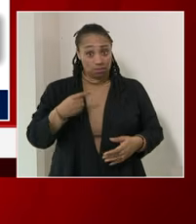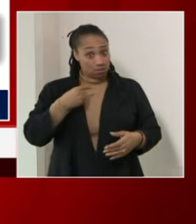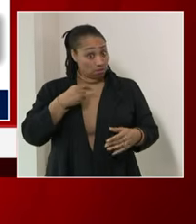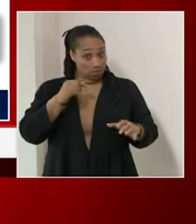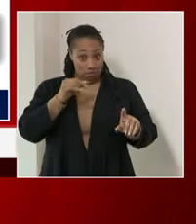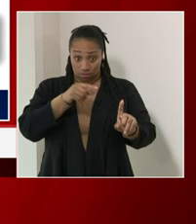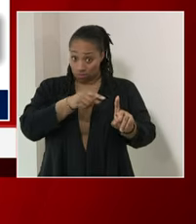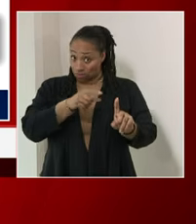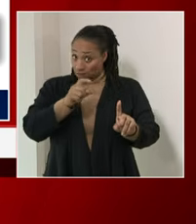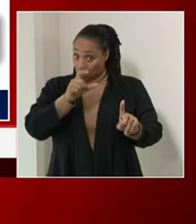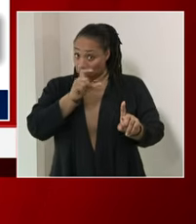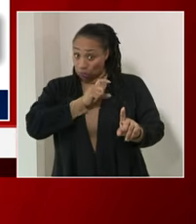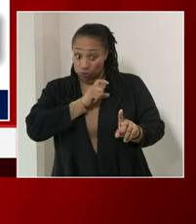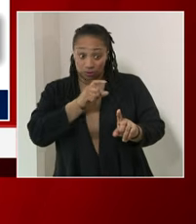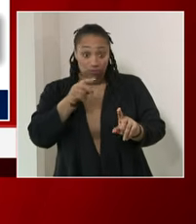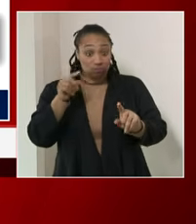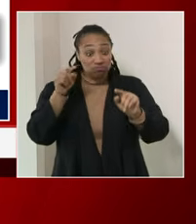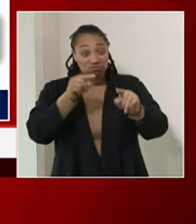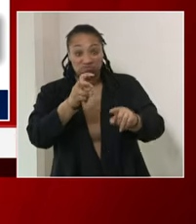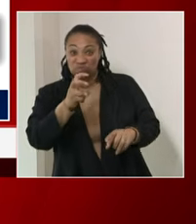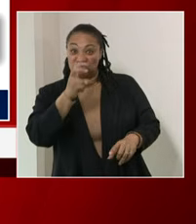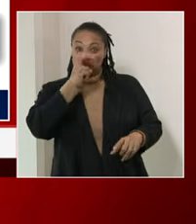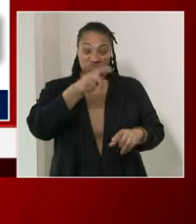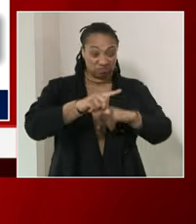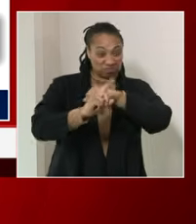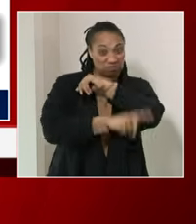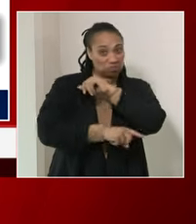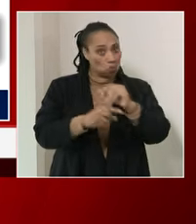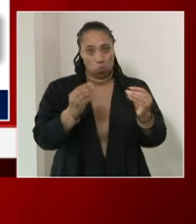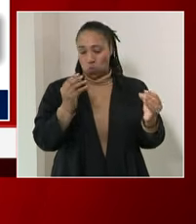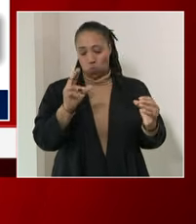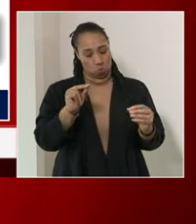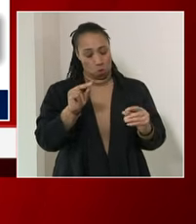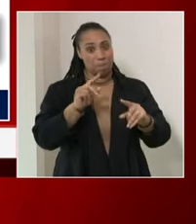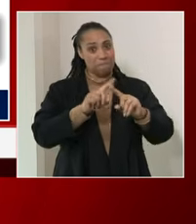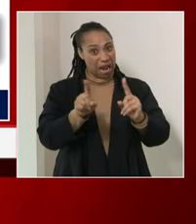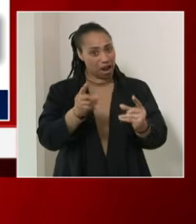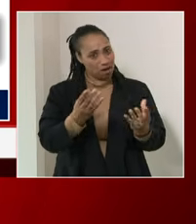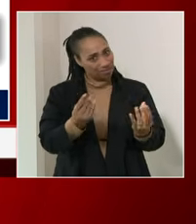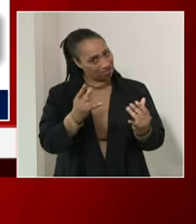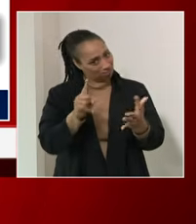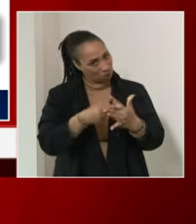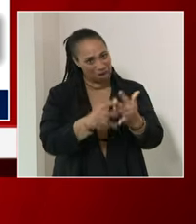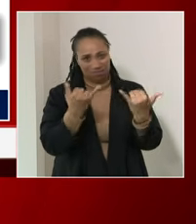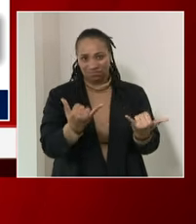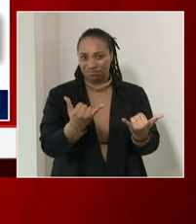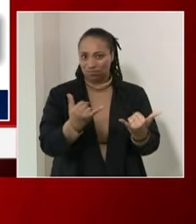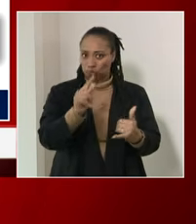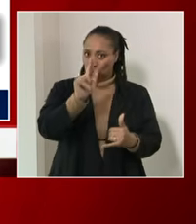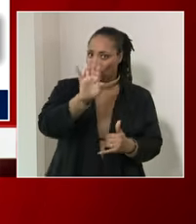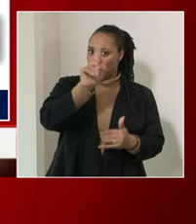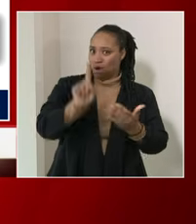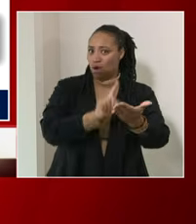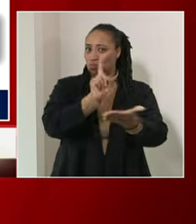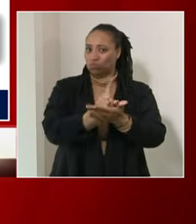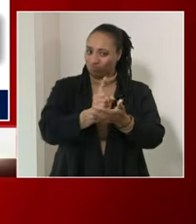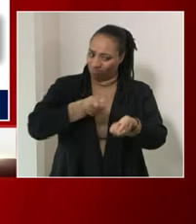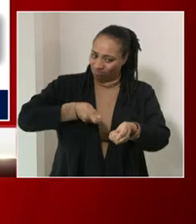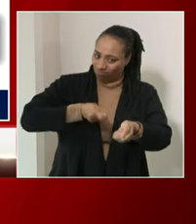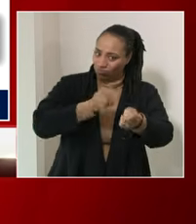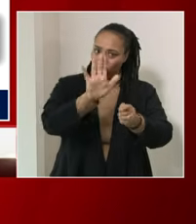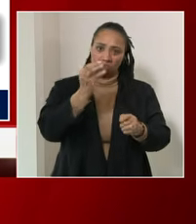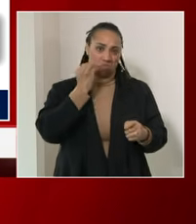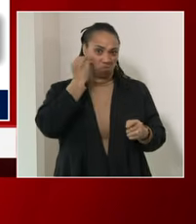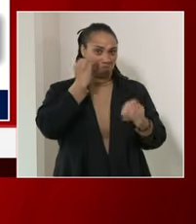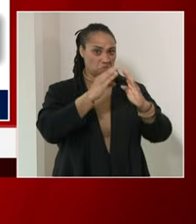long enough after the storm that you should be able to get to that, especially since we've the temperatures are starting to